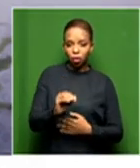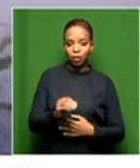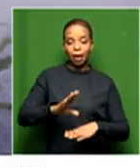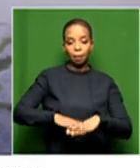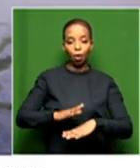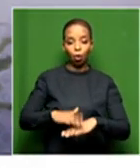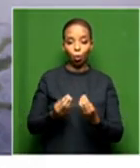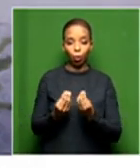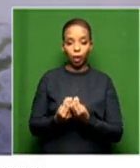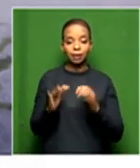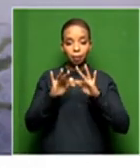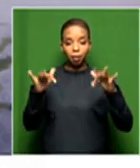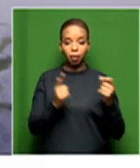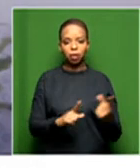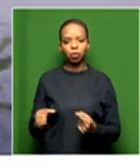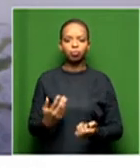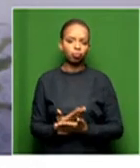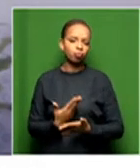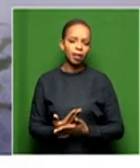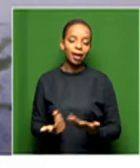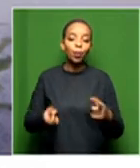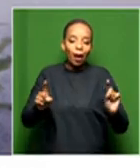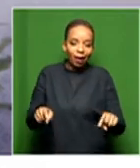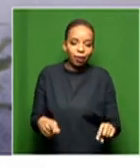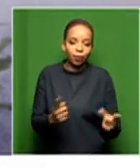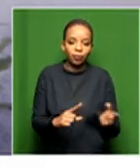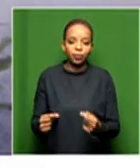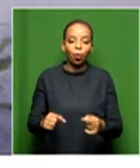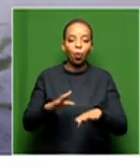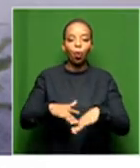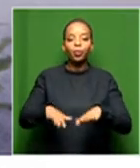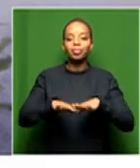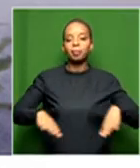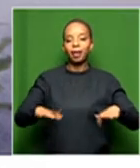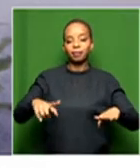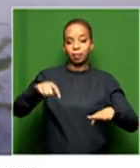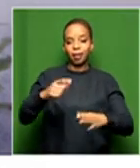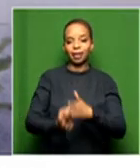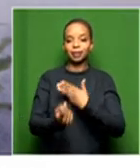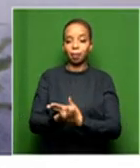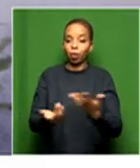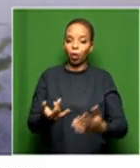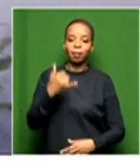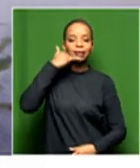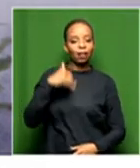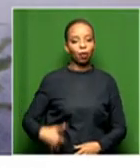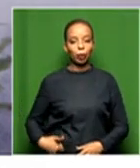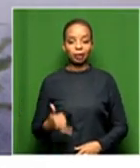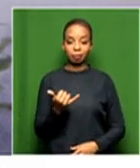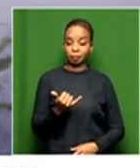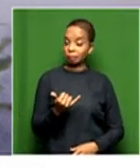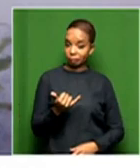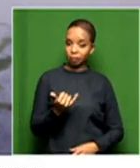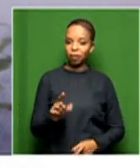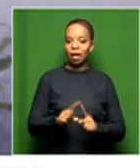that people can do and will be prompted to do on the platform. It all happens on one's cell phone, by the way. But these are